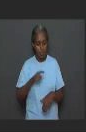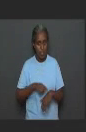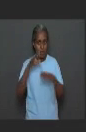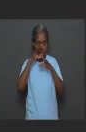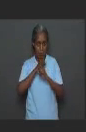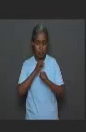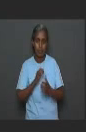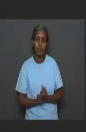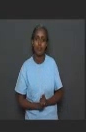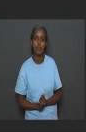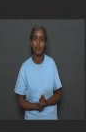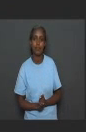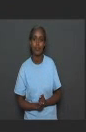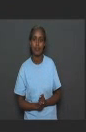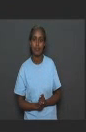Time's up.